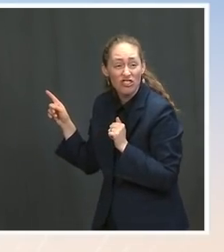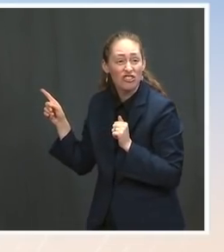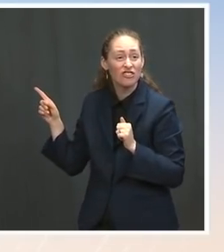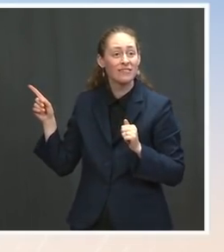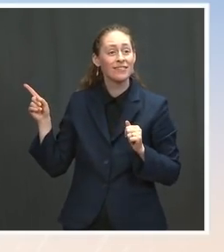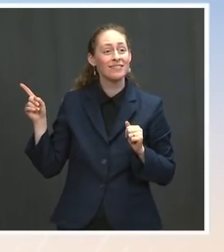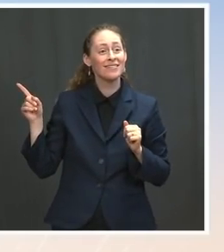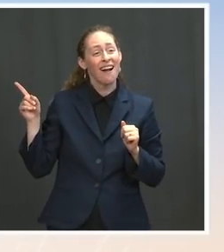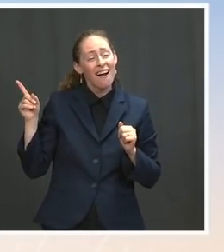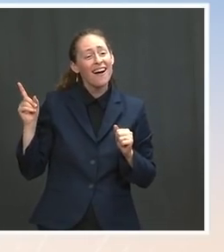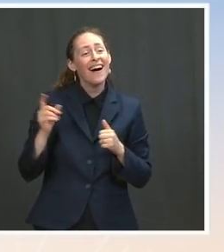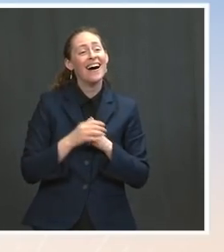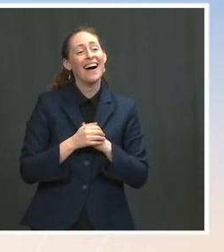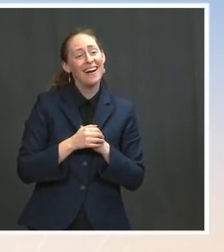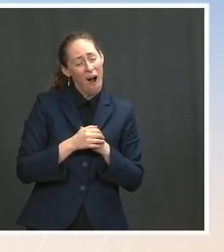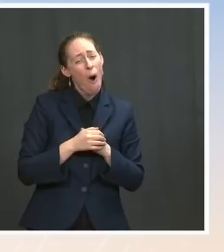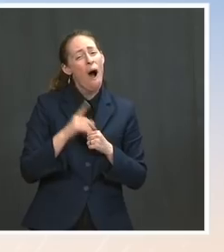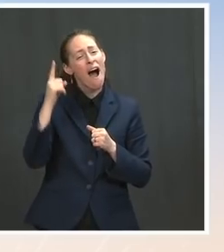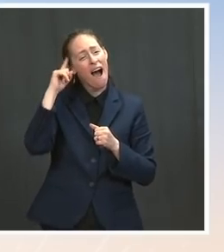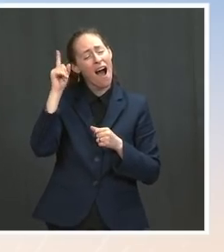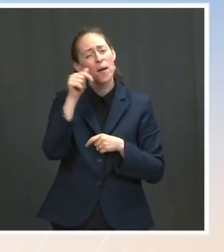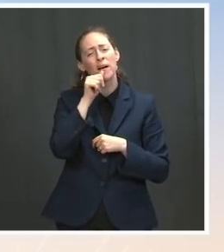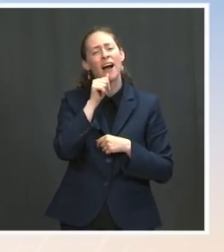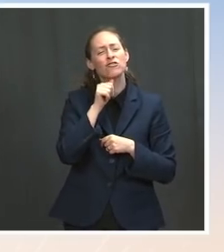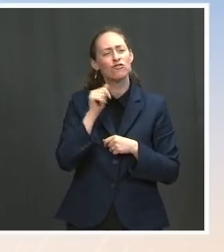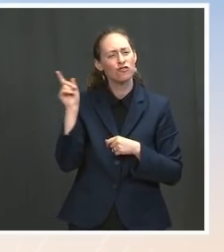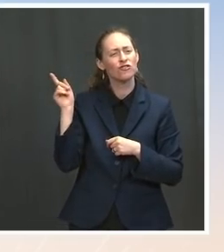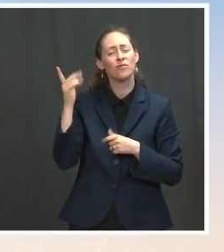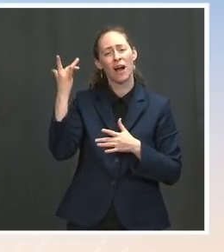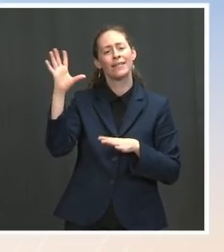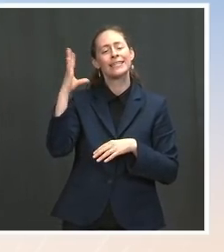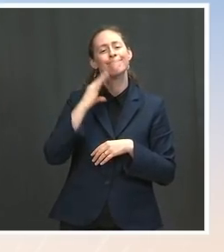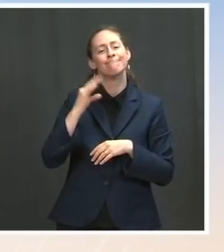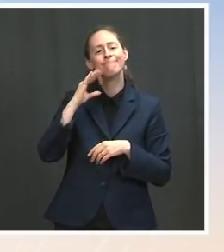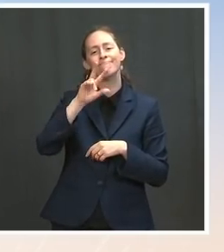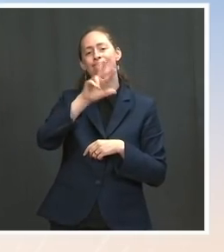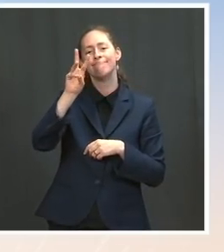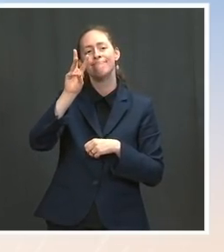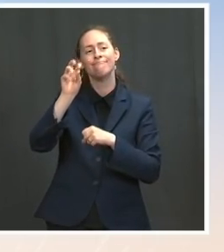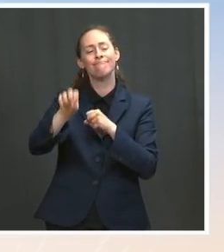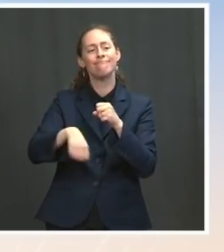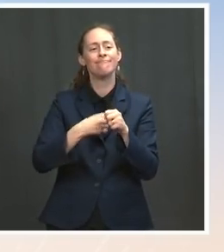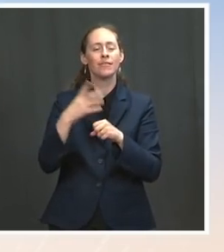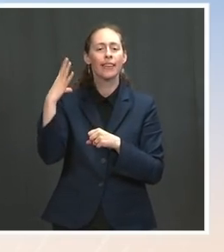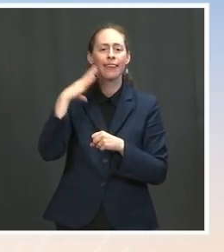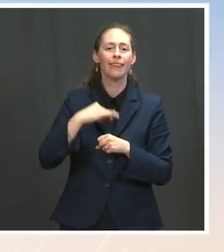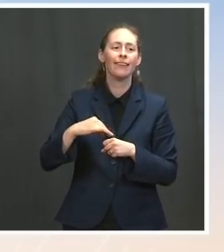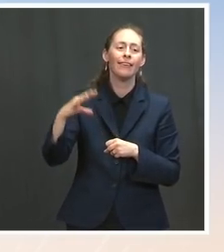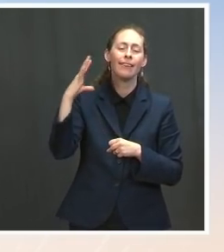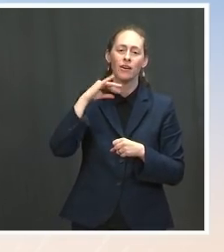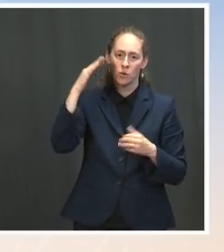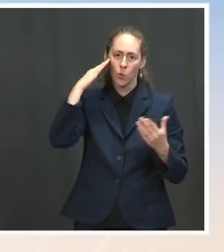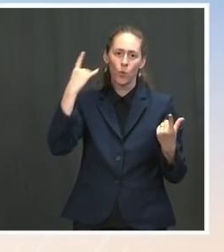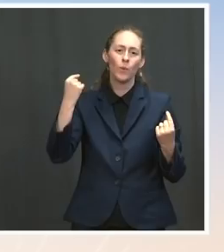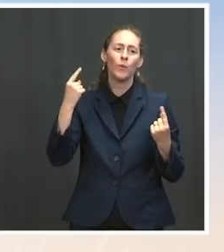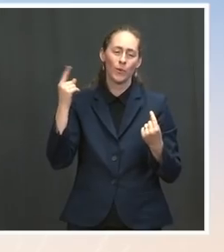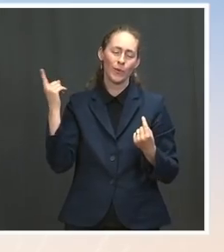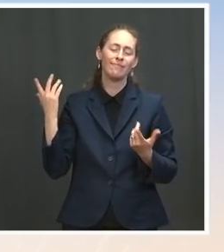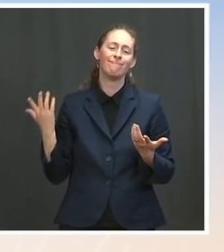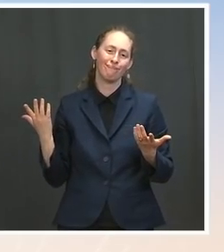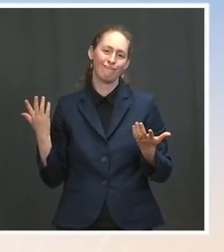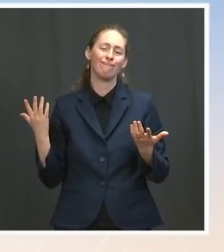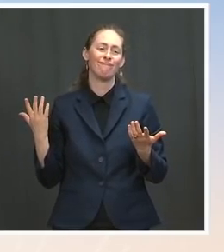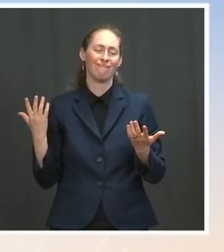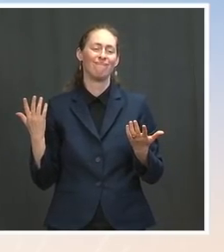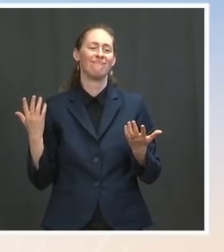if he wasn't quite patient. So, but, you know, him, patience is not unending. And he wants to make progress. His only line in the